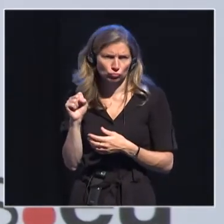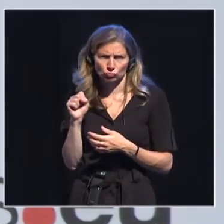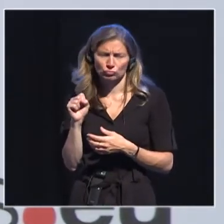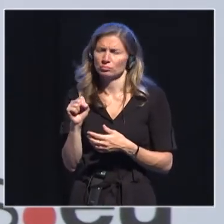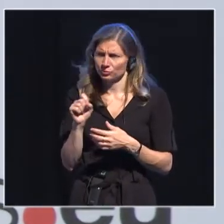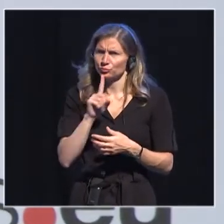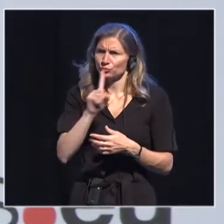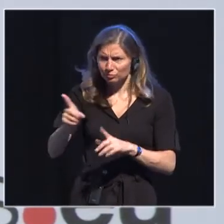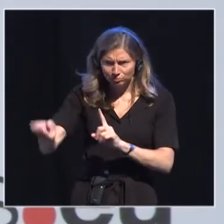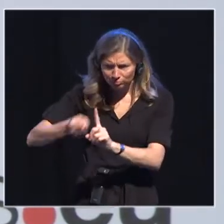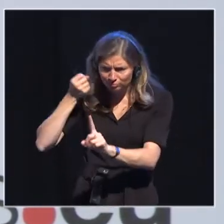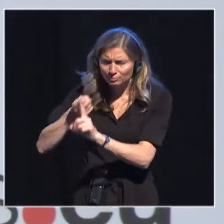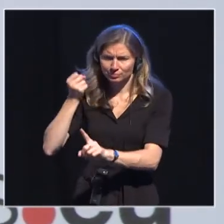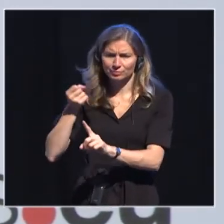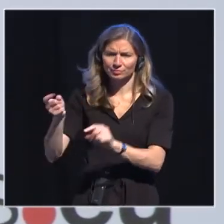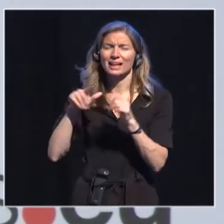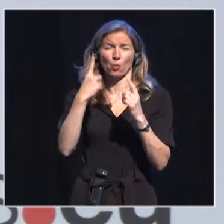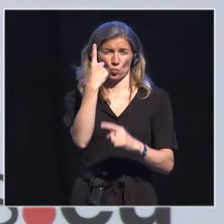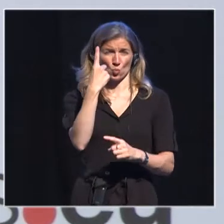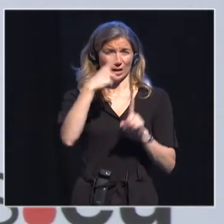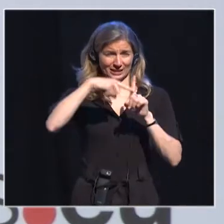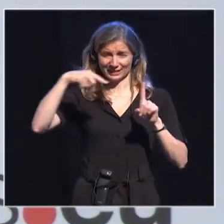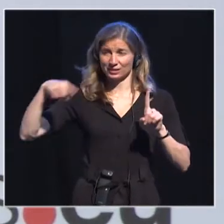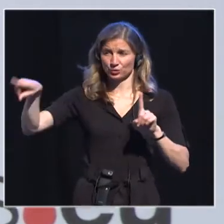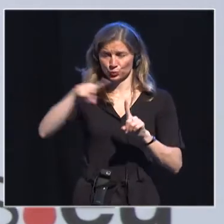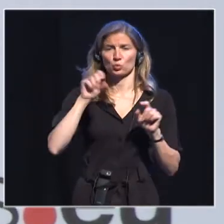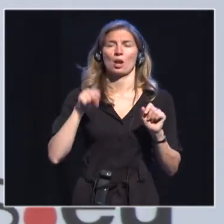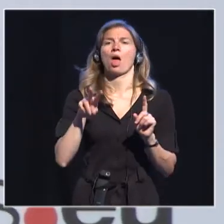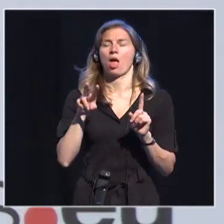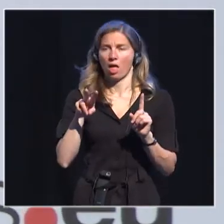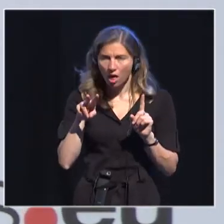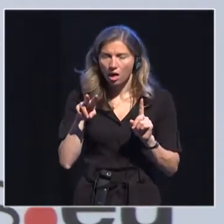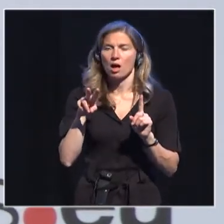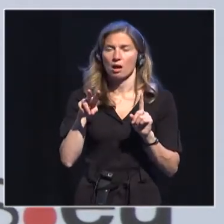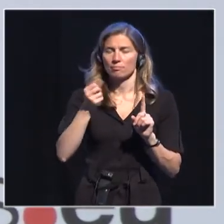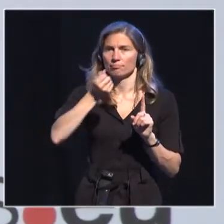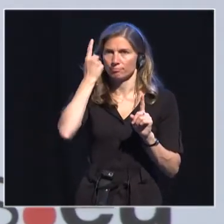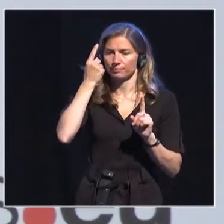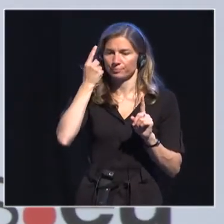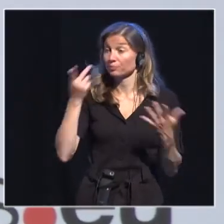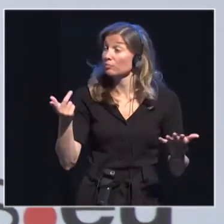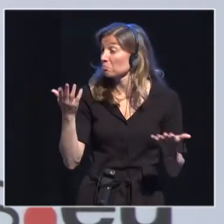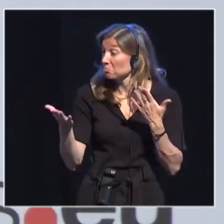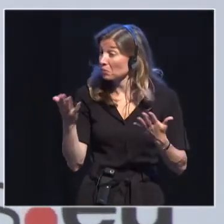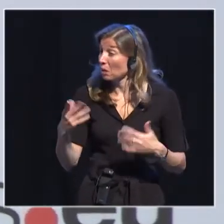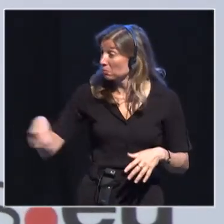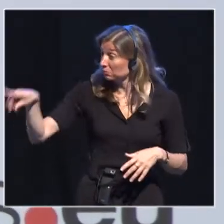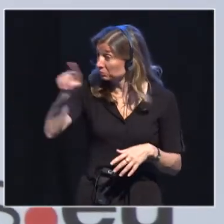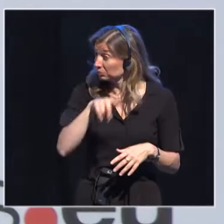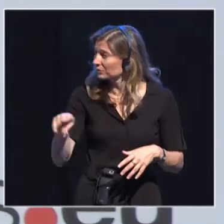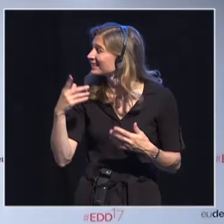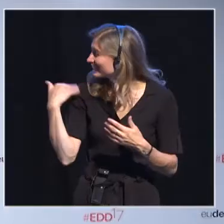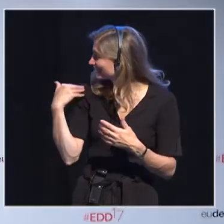lives. I mean, let me give you a statistic so that you can appreciate why it matters. If you assume, and we had a very important conversation about